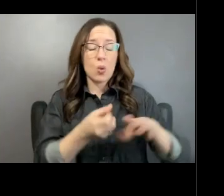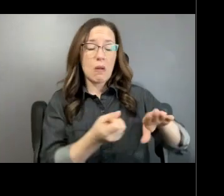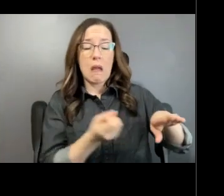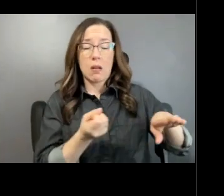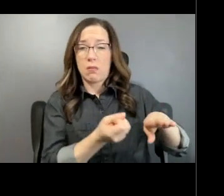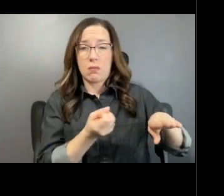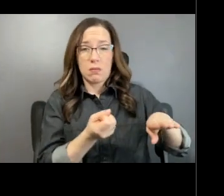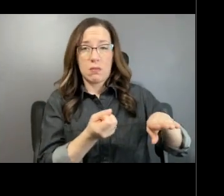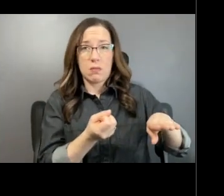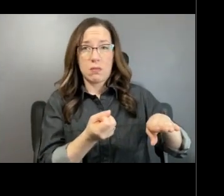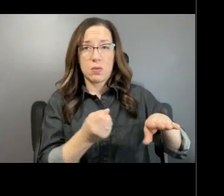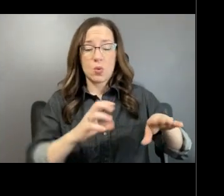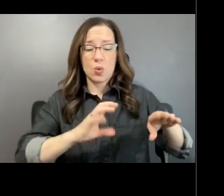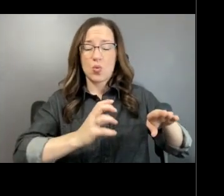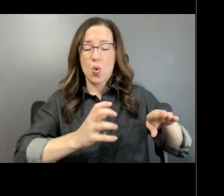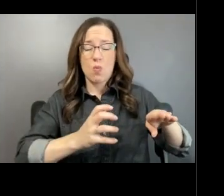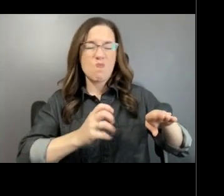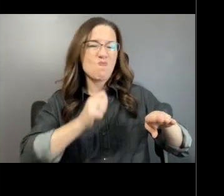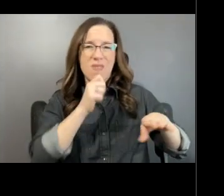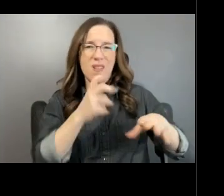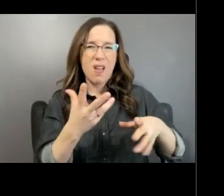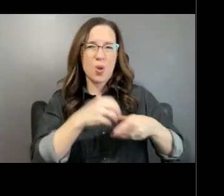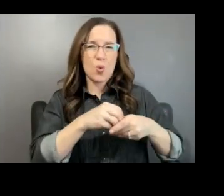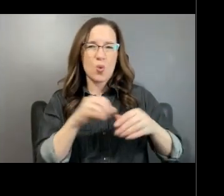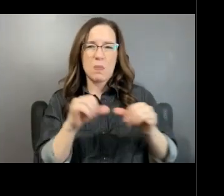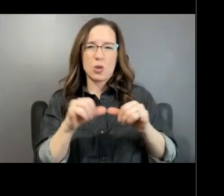and controls.